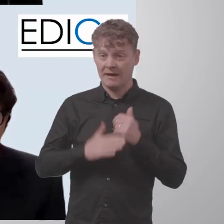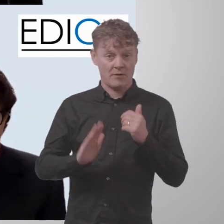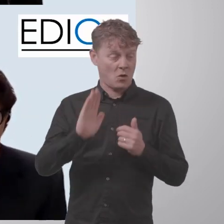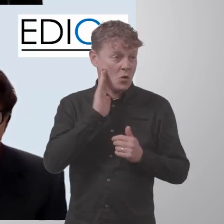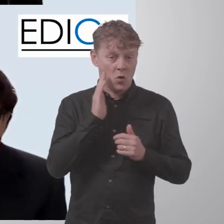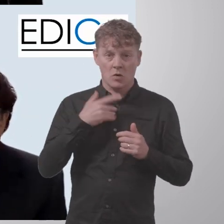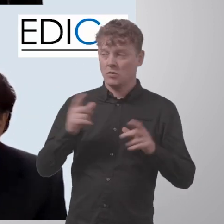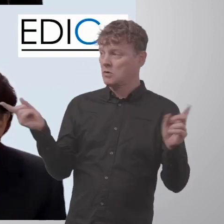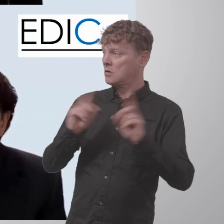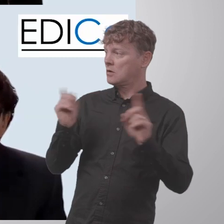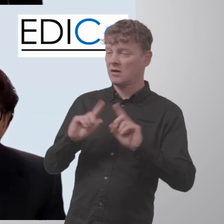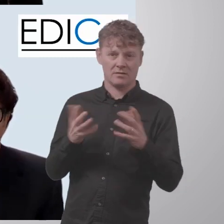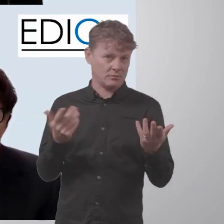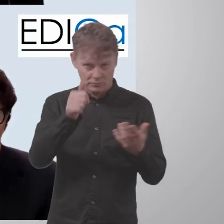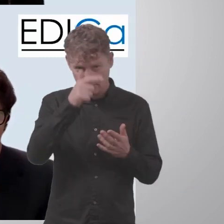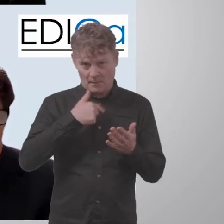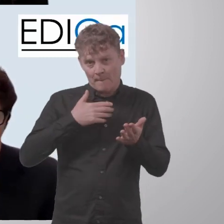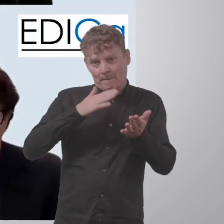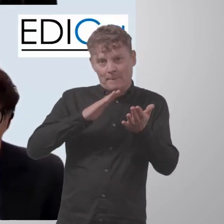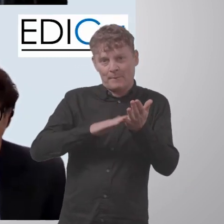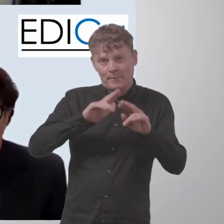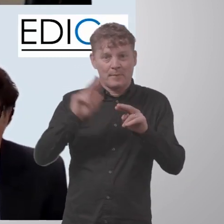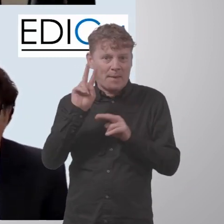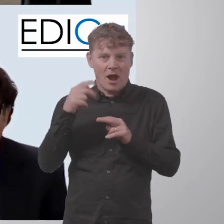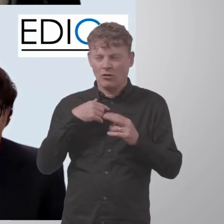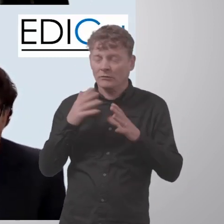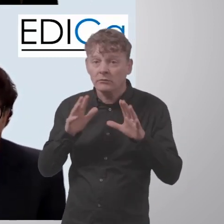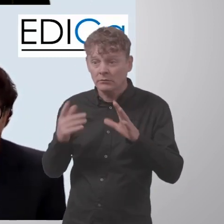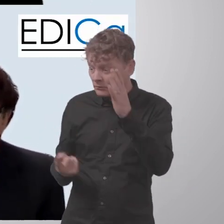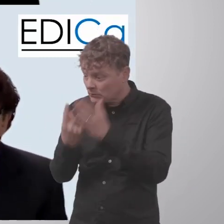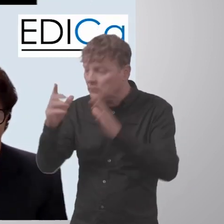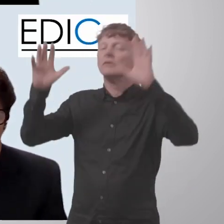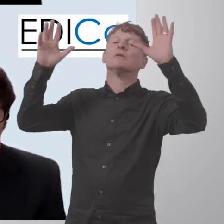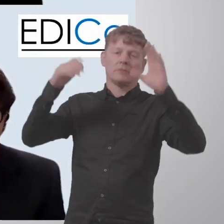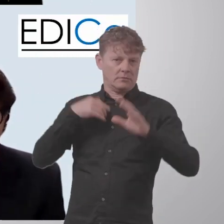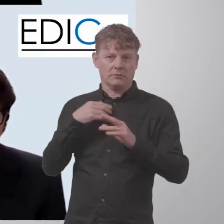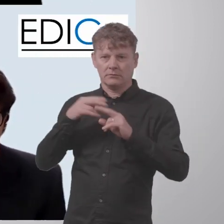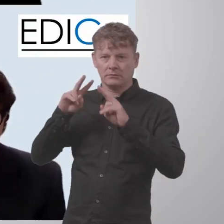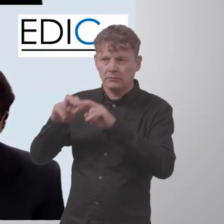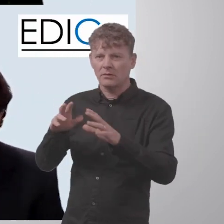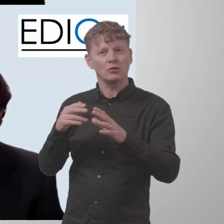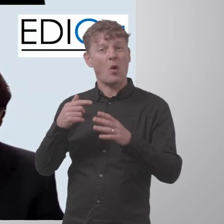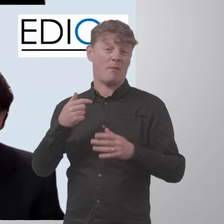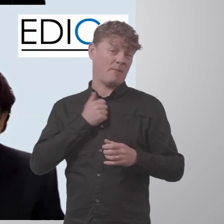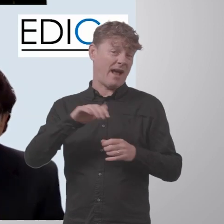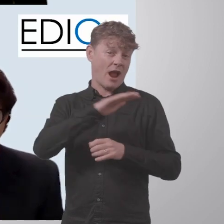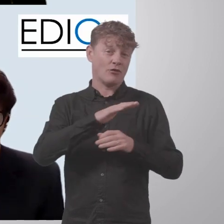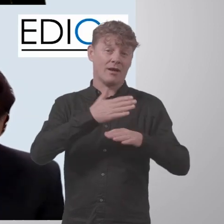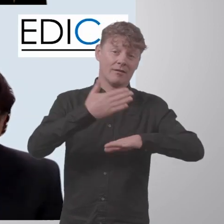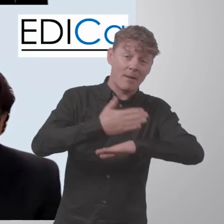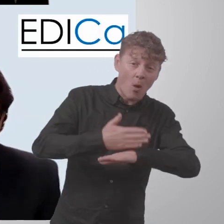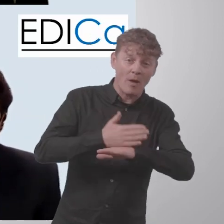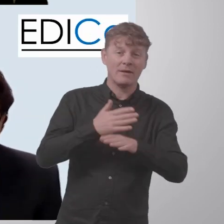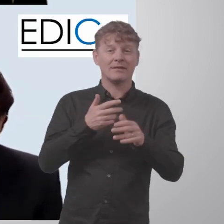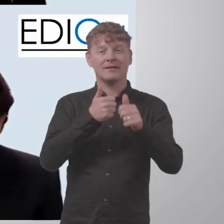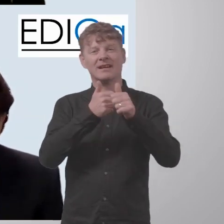parent, you look into. And one of the things, because I was interested in employment, working employment, industrial relations, HRM, I did